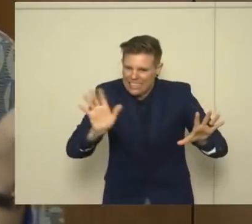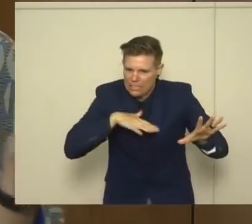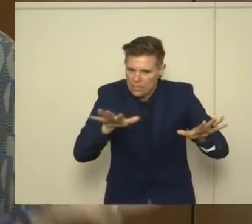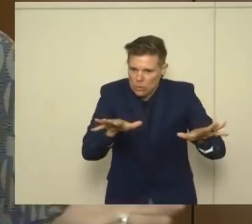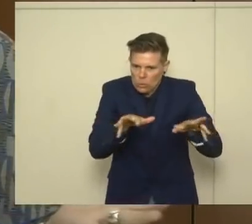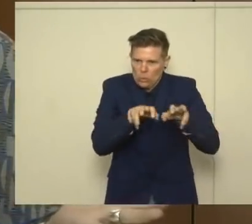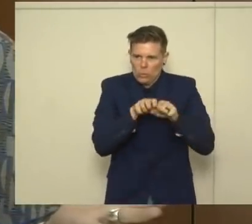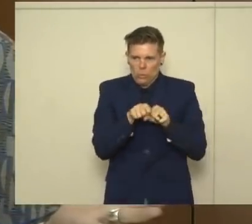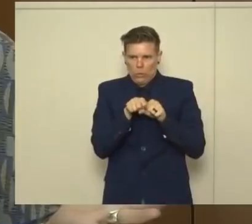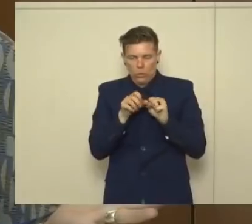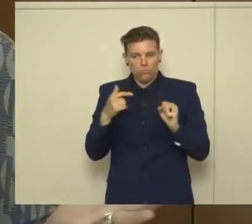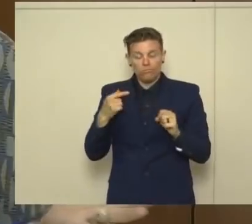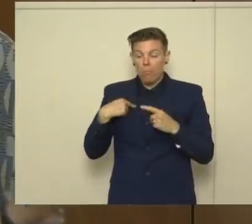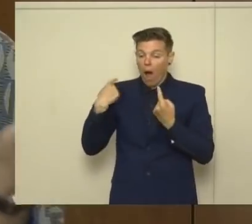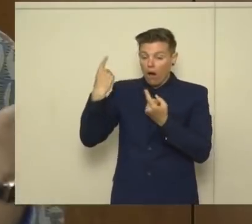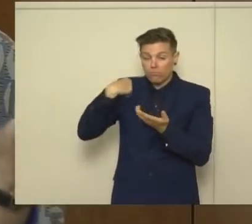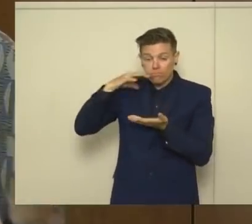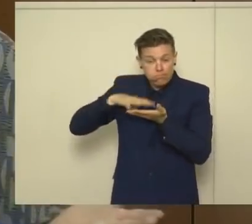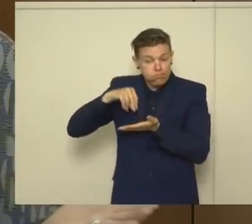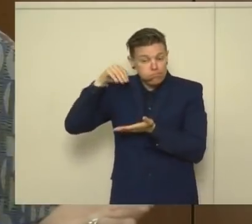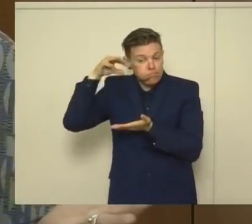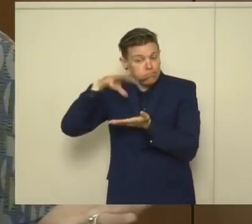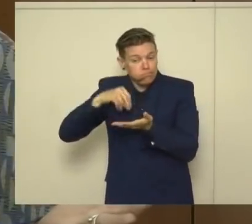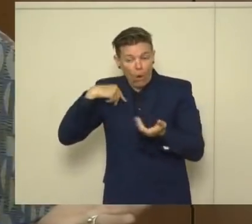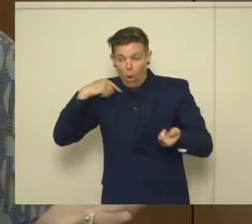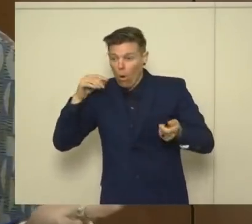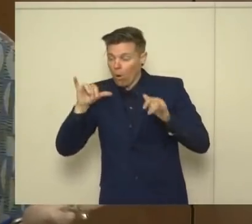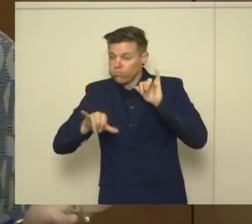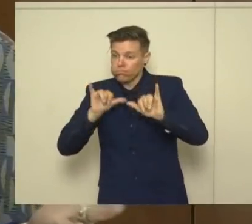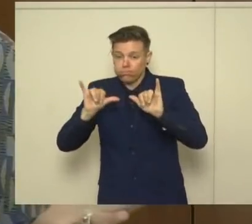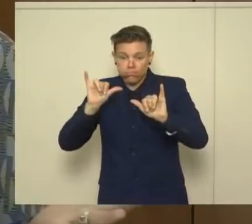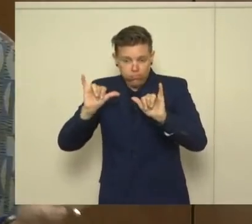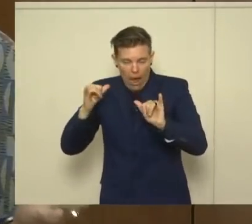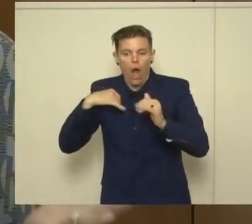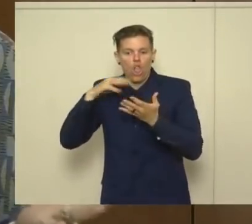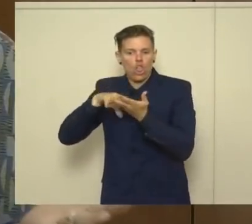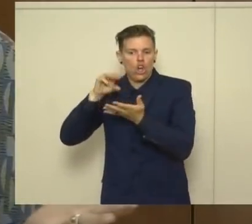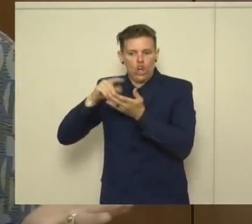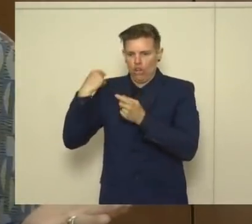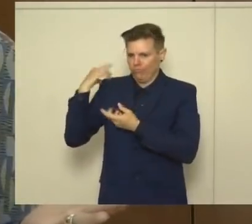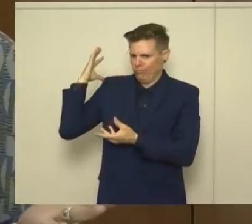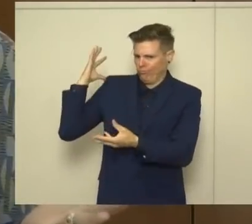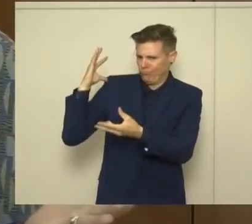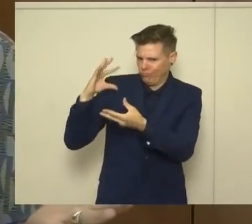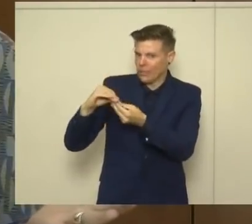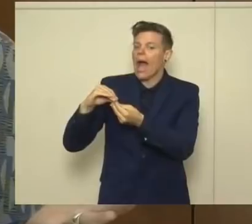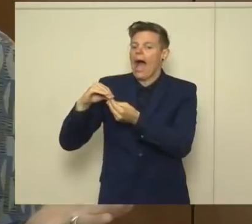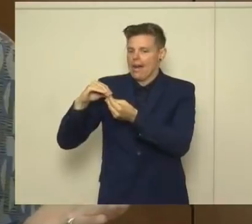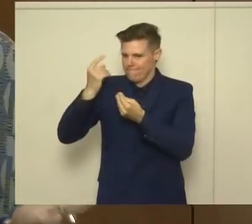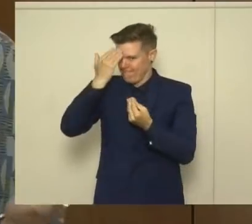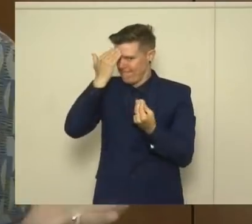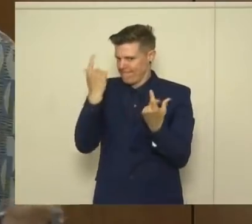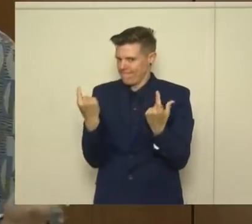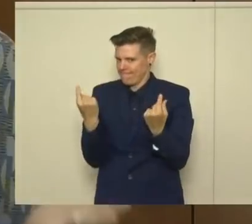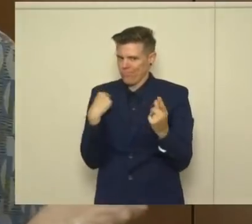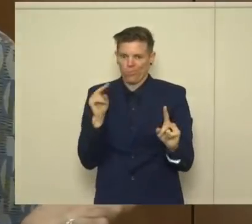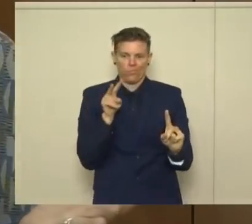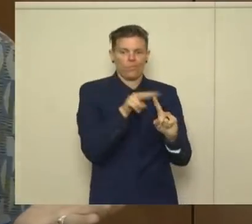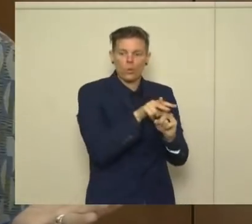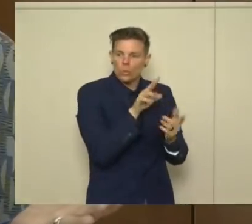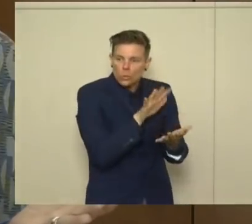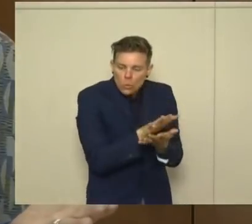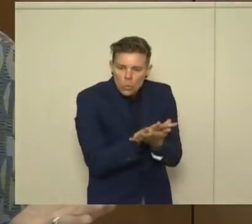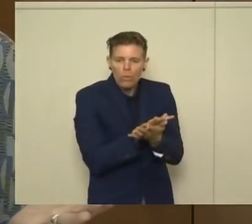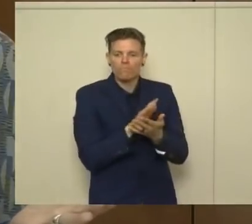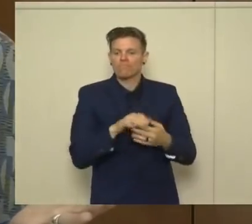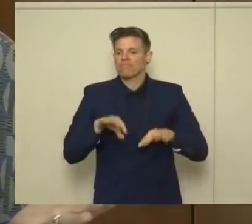know that students and parents in many school districts and schools are really